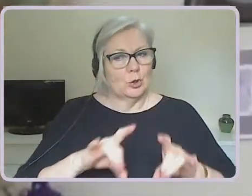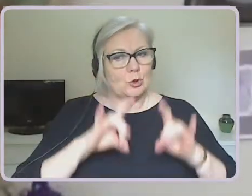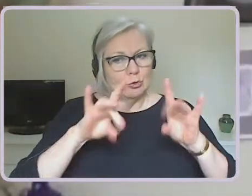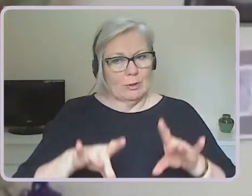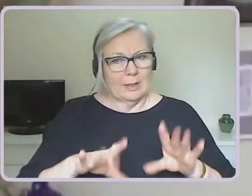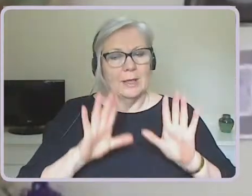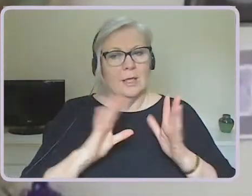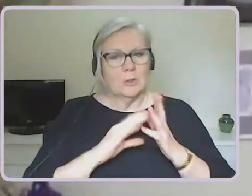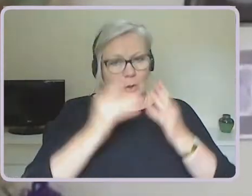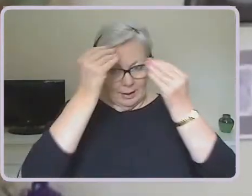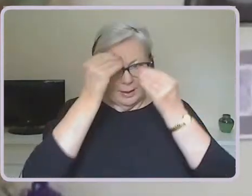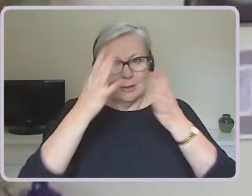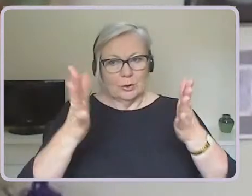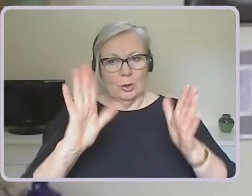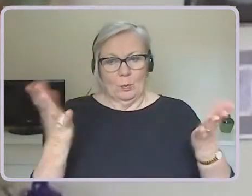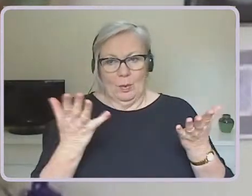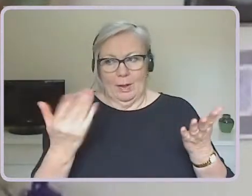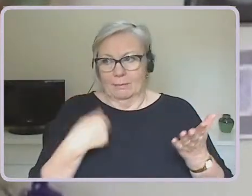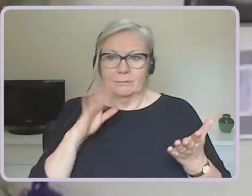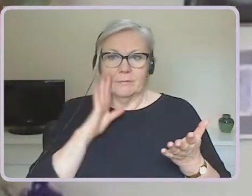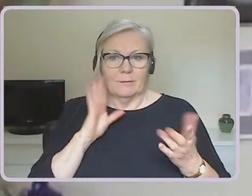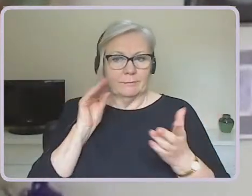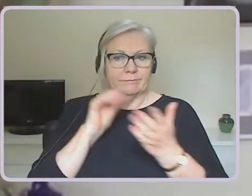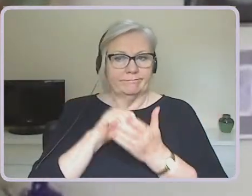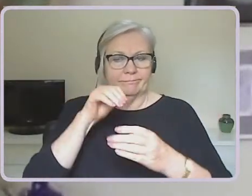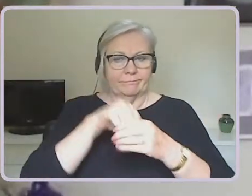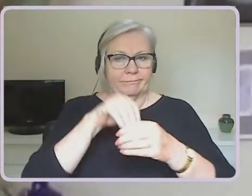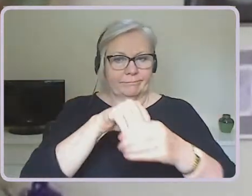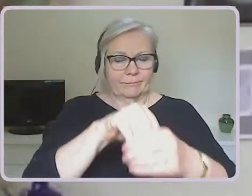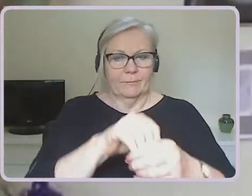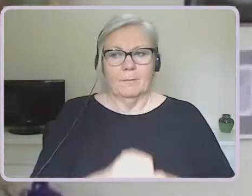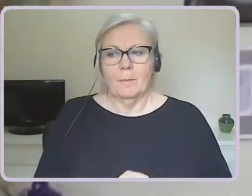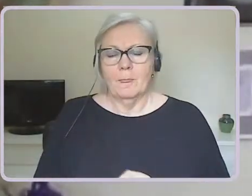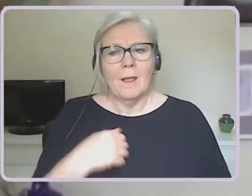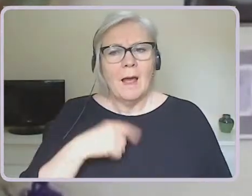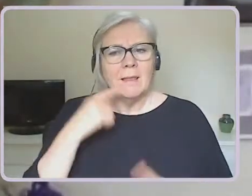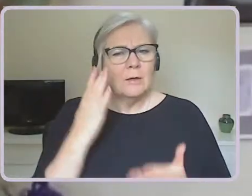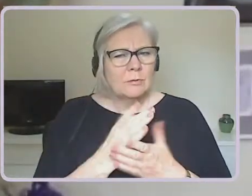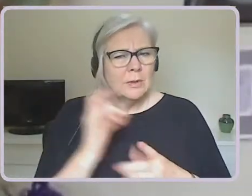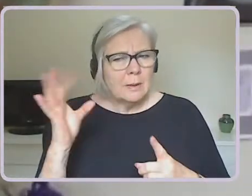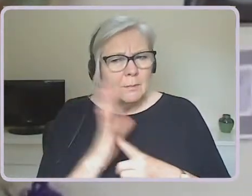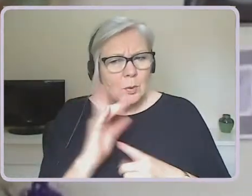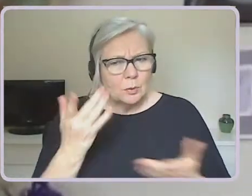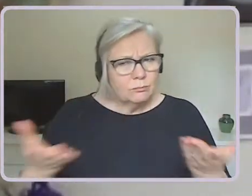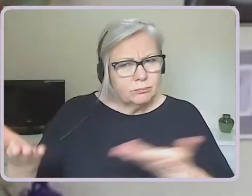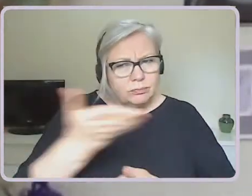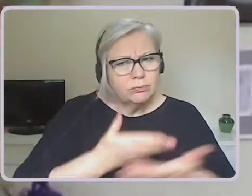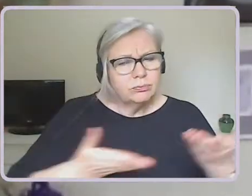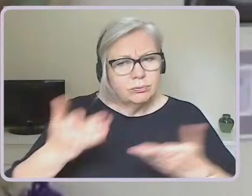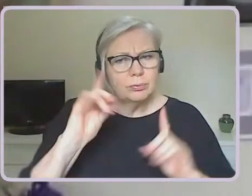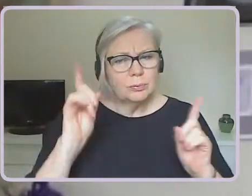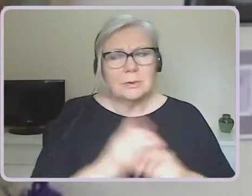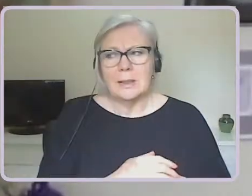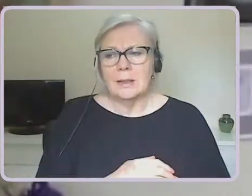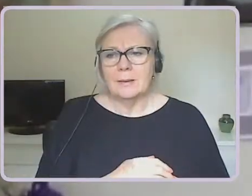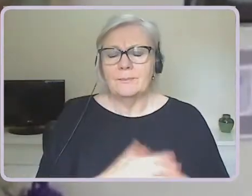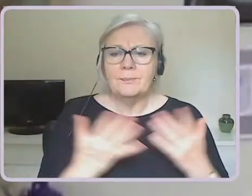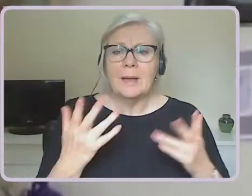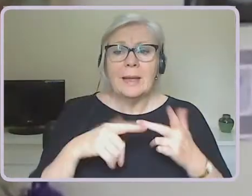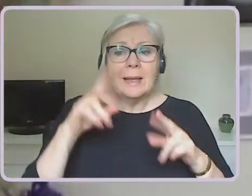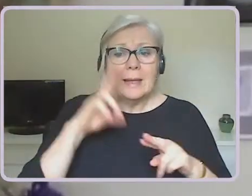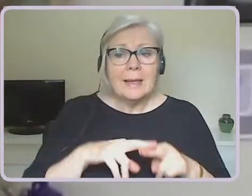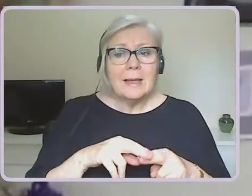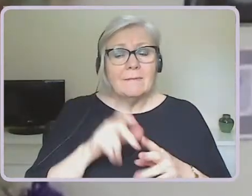this afternoon, and I think we've touched on some really important things here. One of them is that if disabled people aren't in the